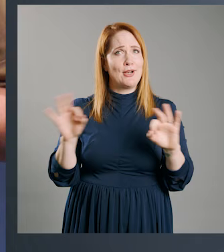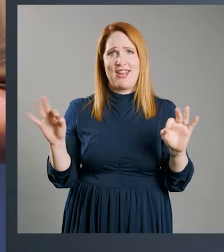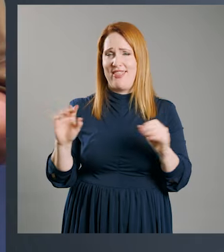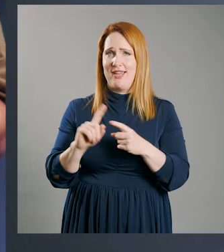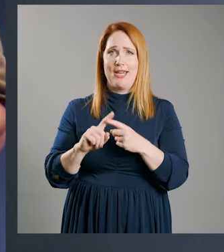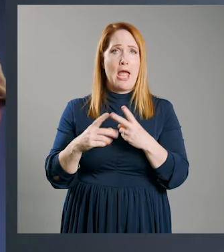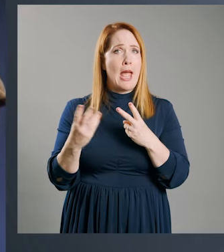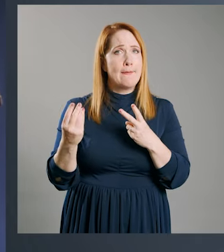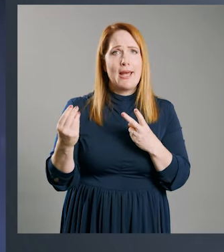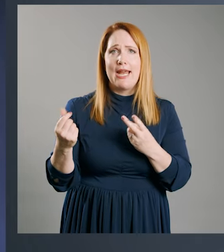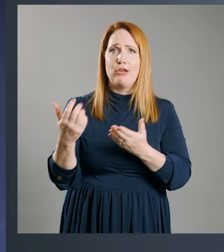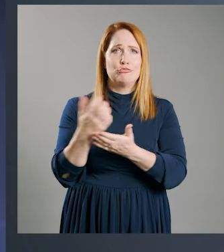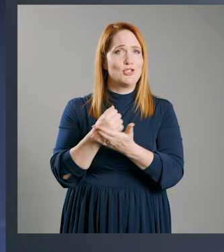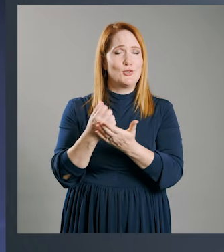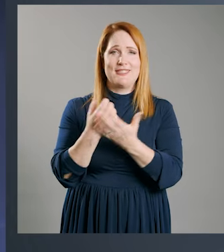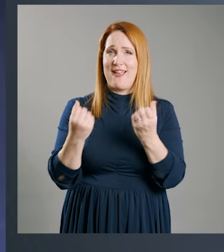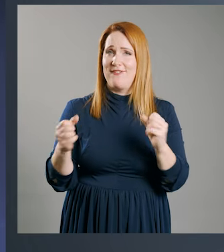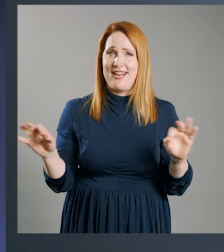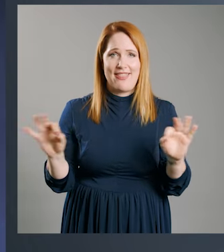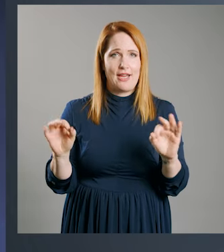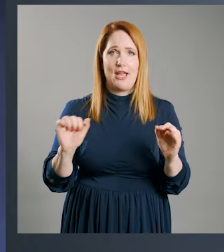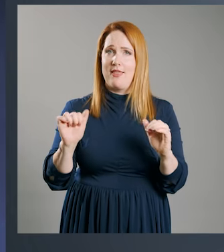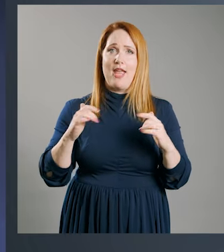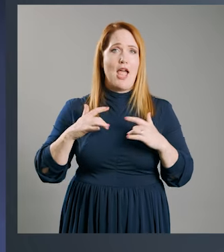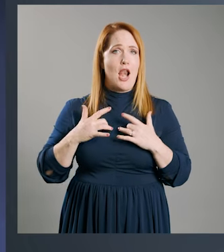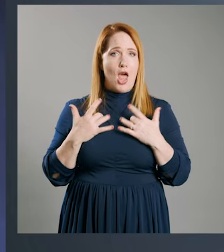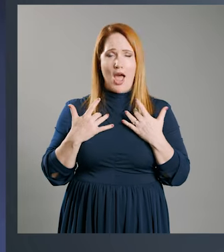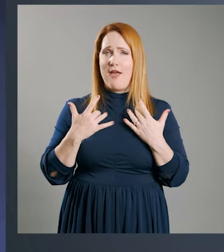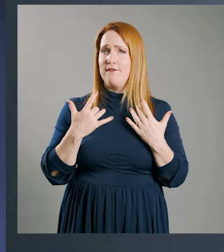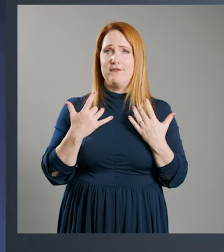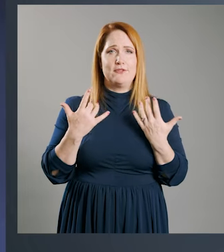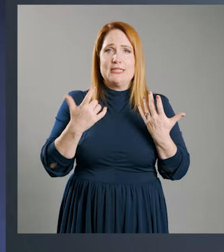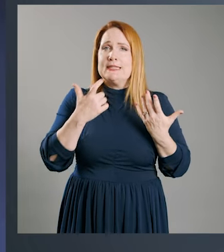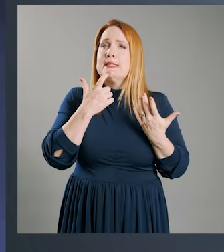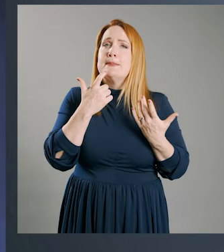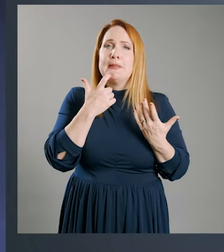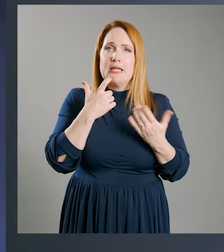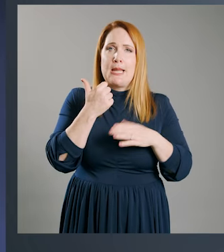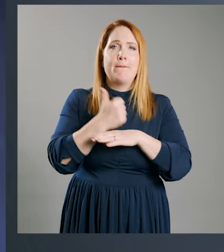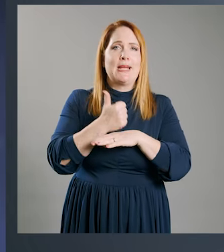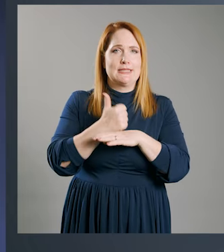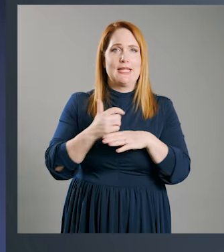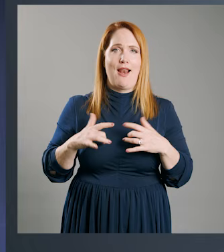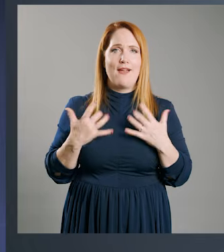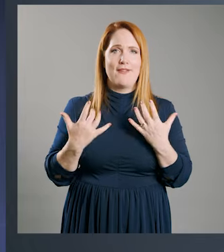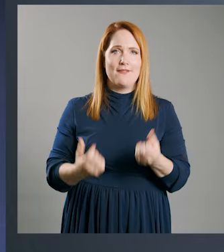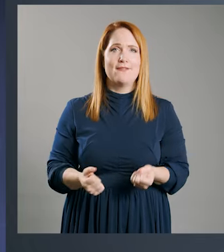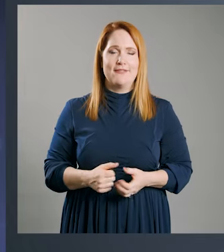medical help available. They don't have money and resources. Their life is so simple.